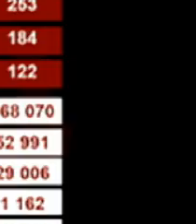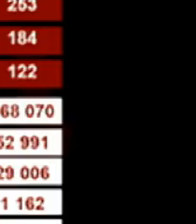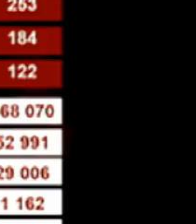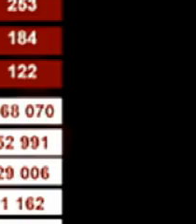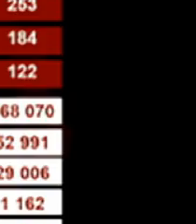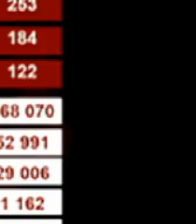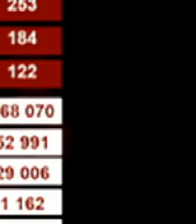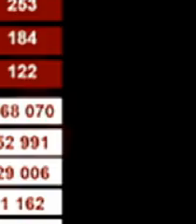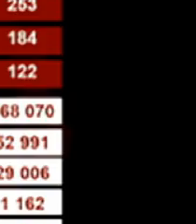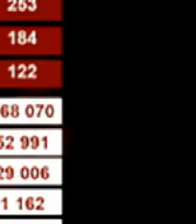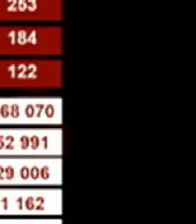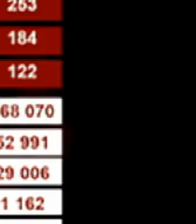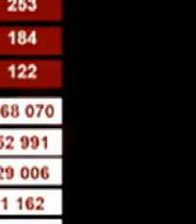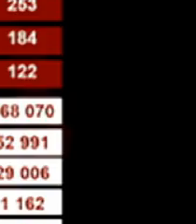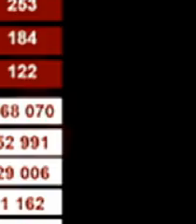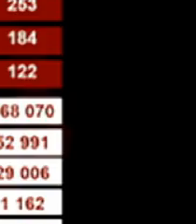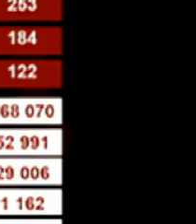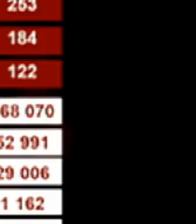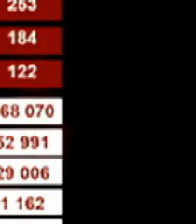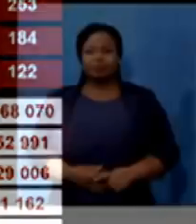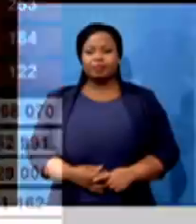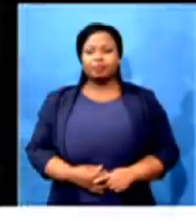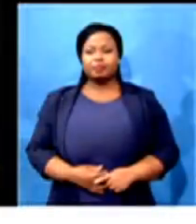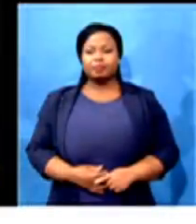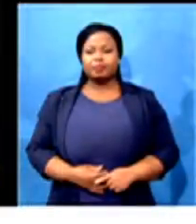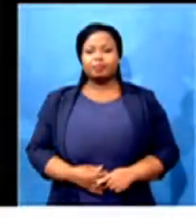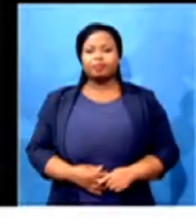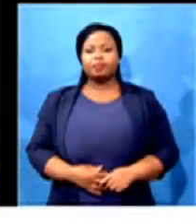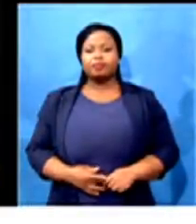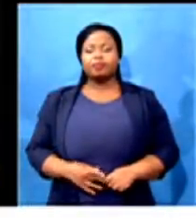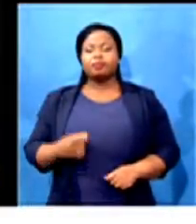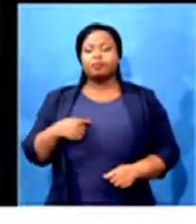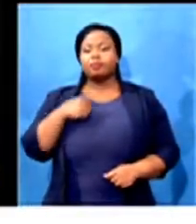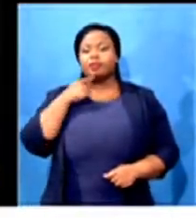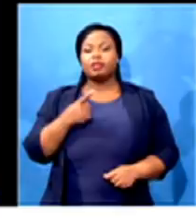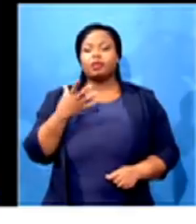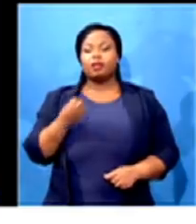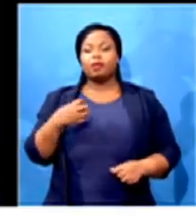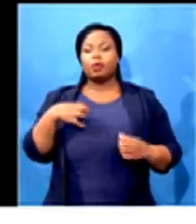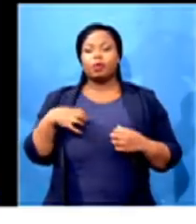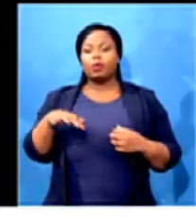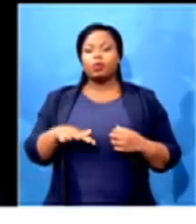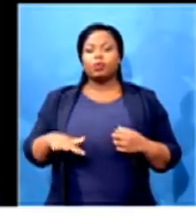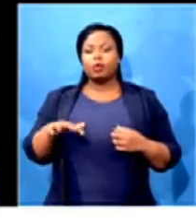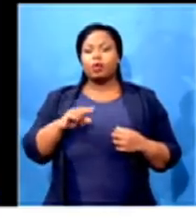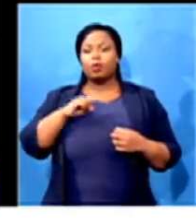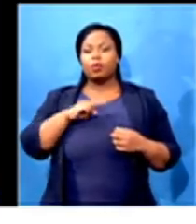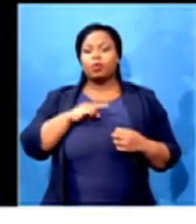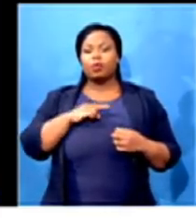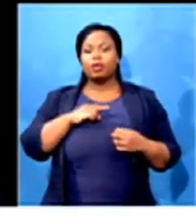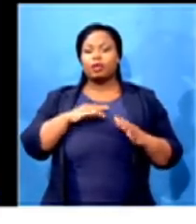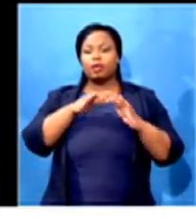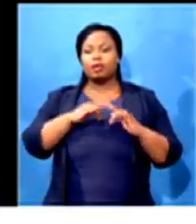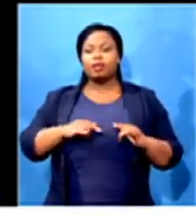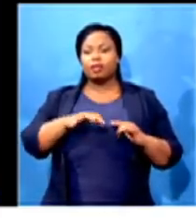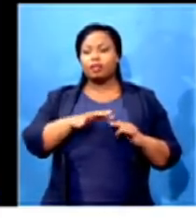immediately we got into action and started preparing our own facilities, because while it's good to have field hospitals and to